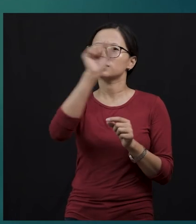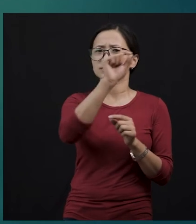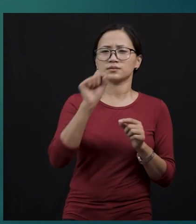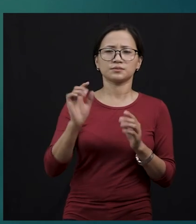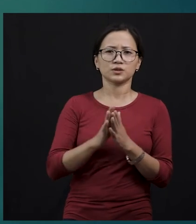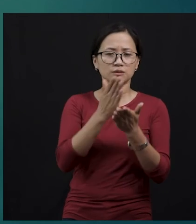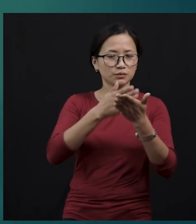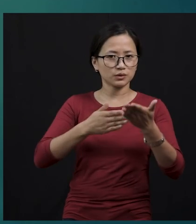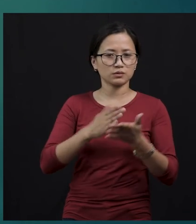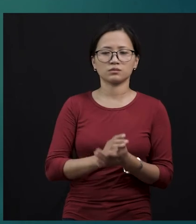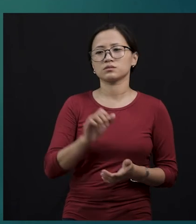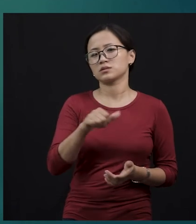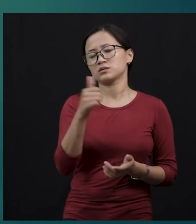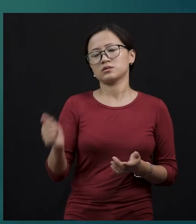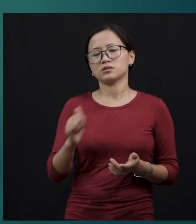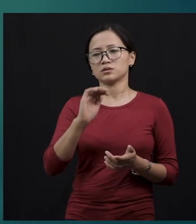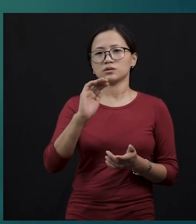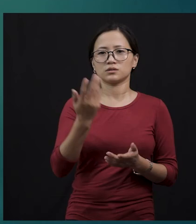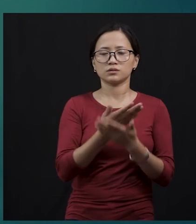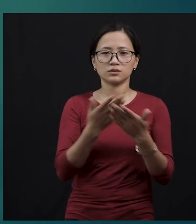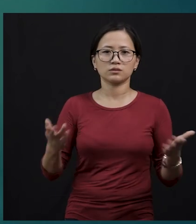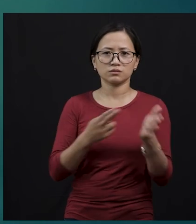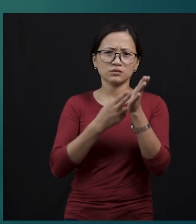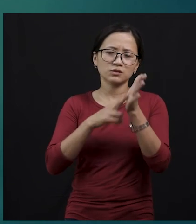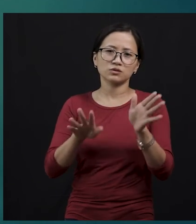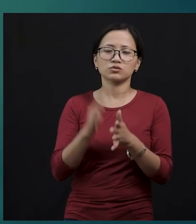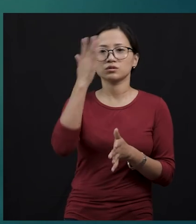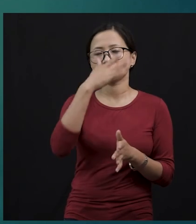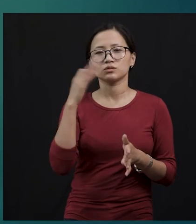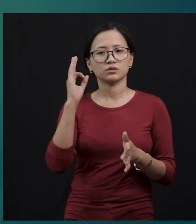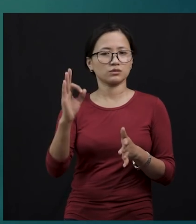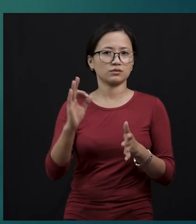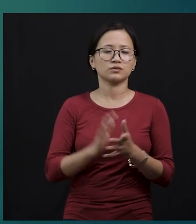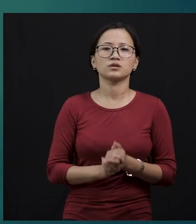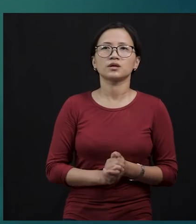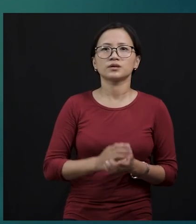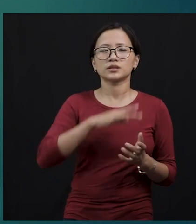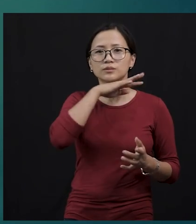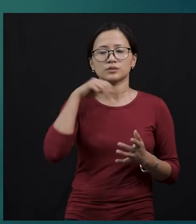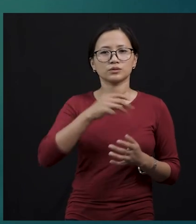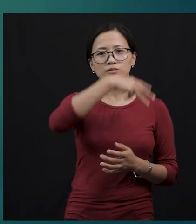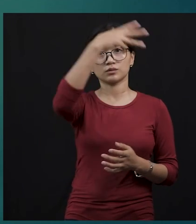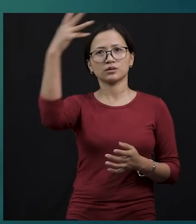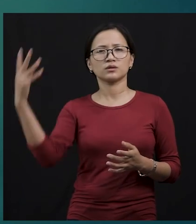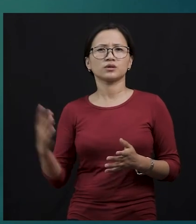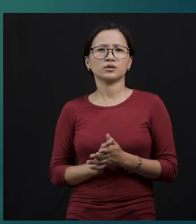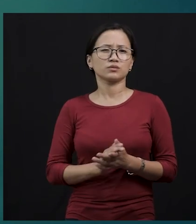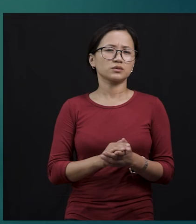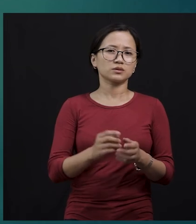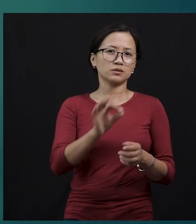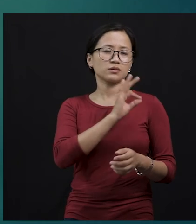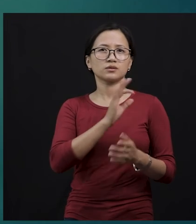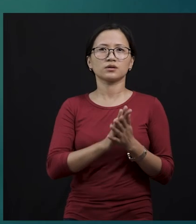park, no other thing can overtake the natural beauty. And so is the beauty of a rainbow, which attracts every eye